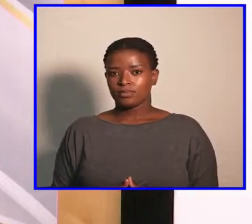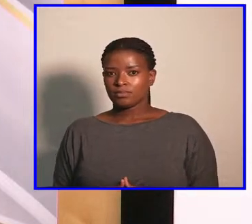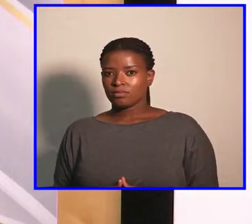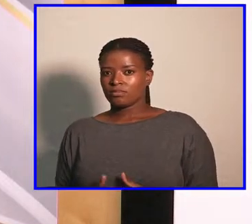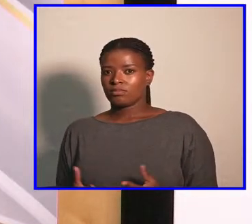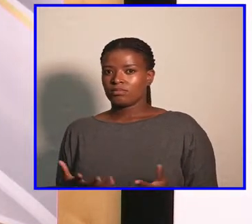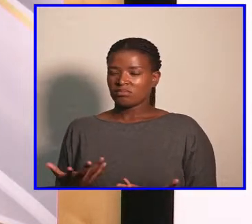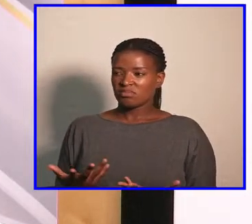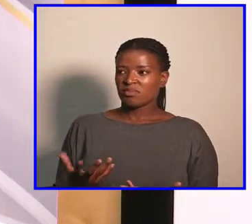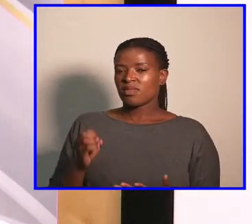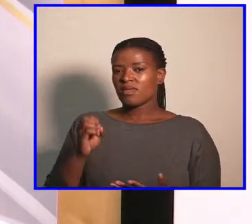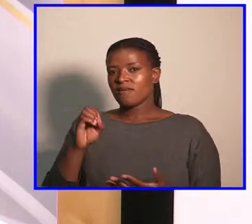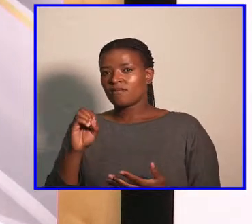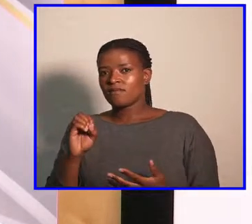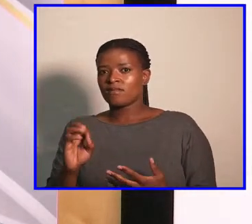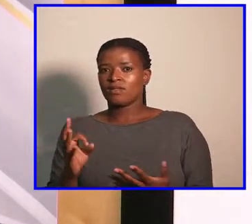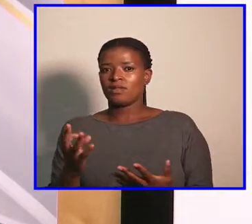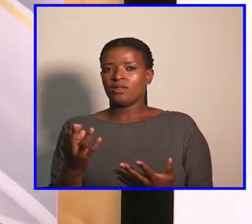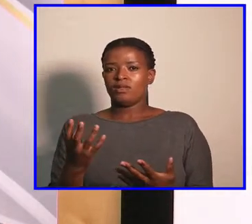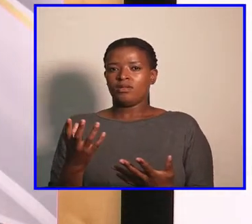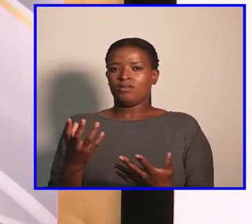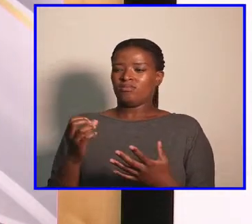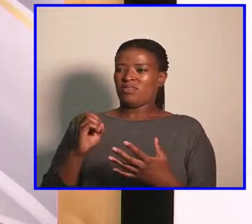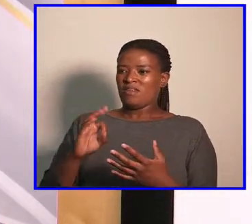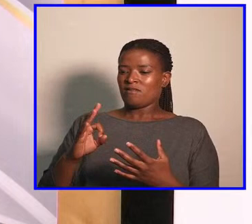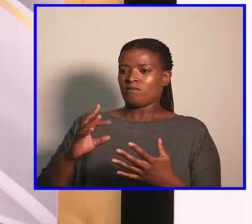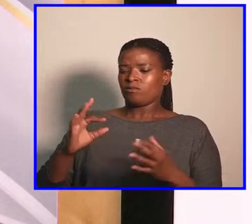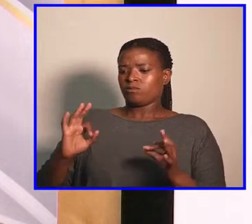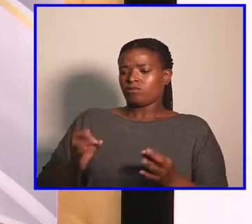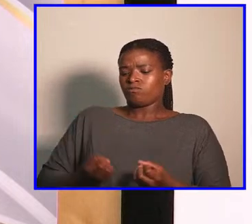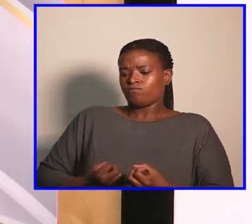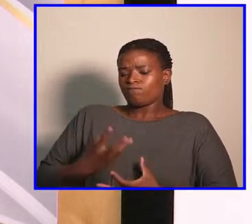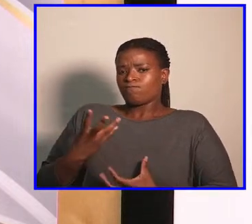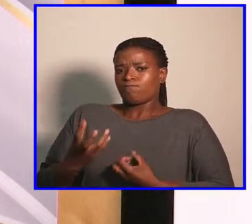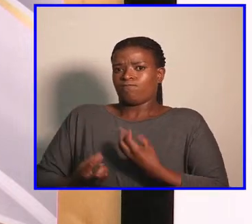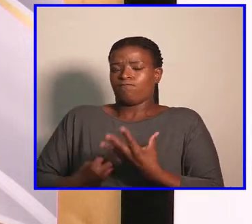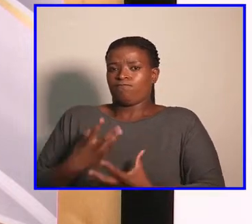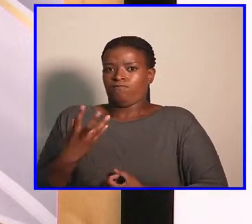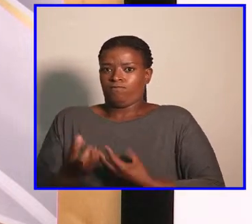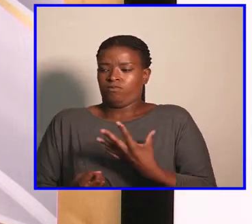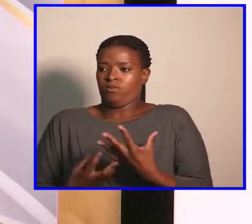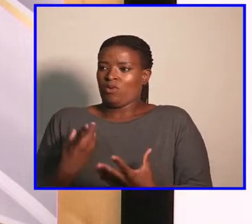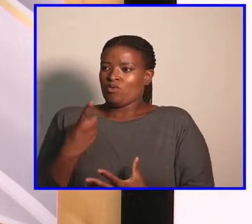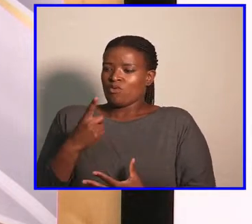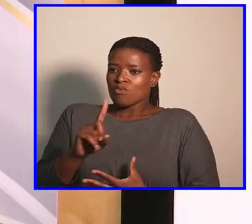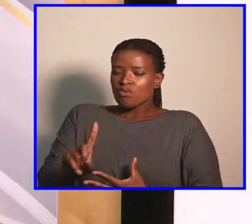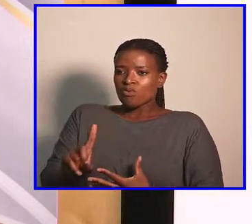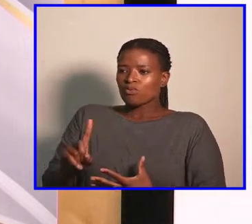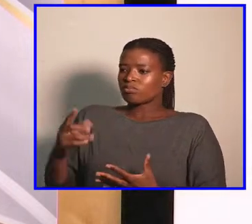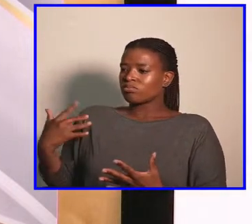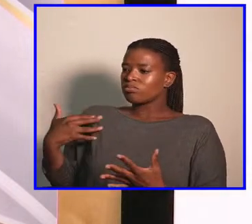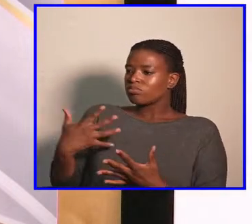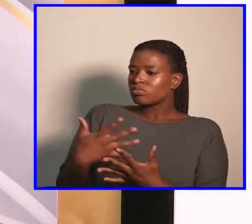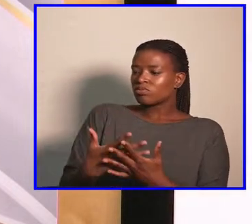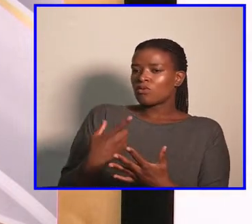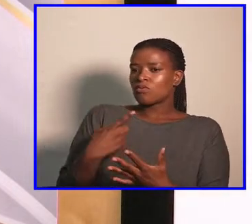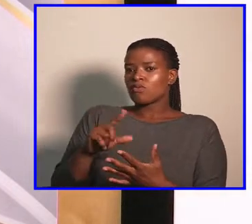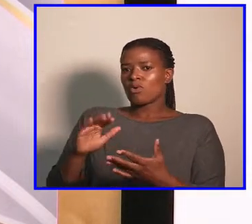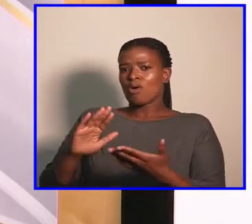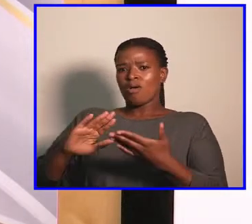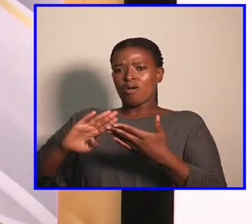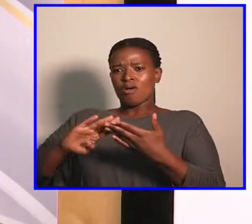If our Constitution is the expression of our aspiration as a society,